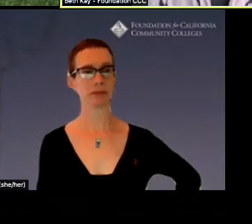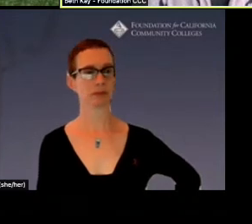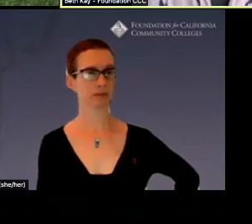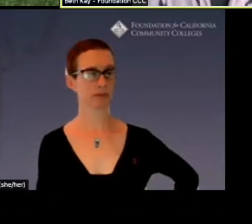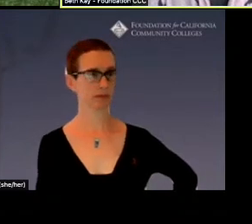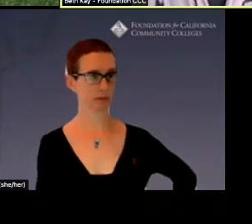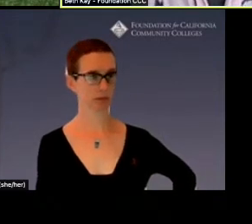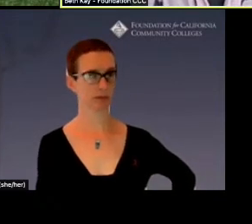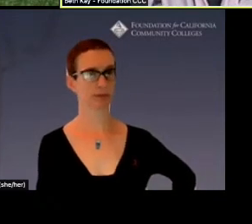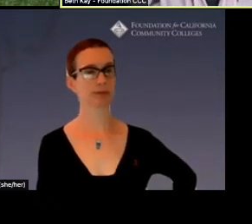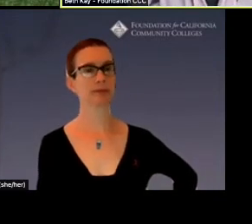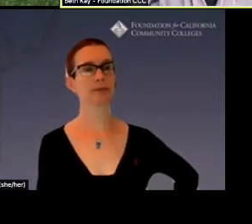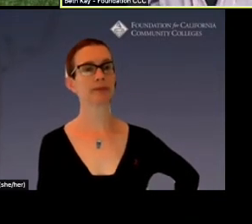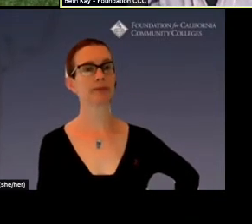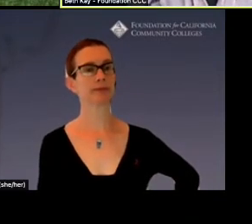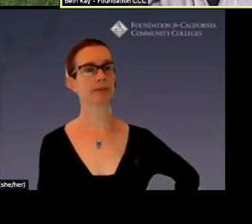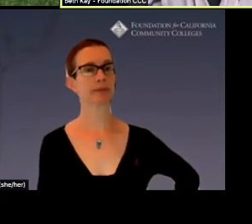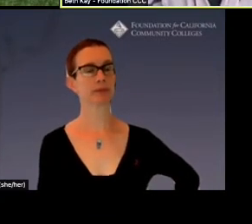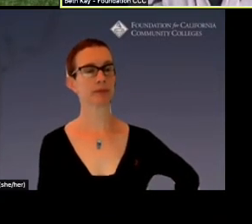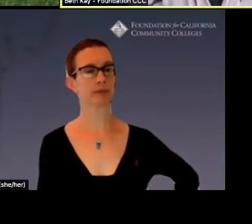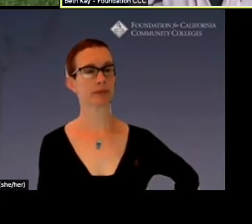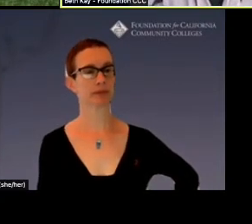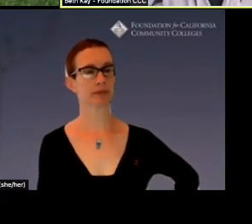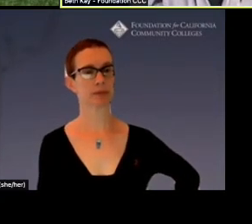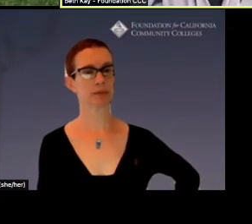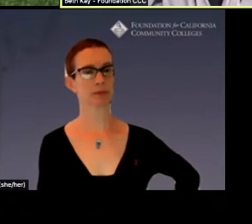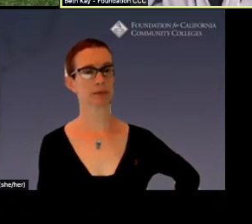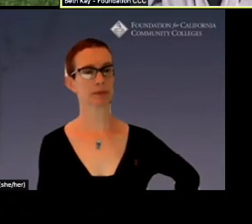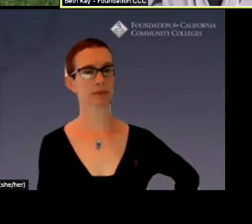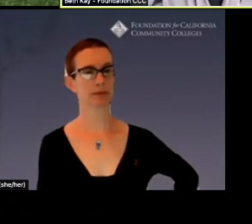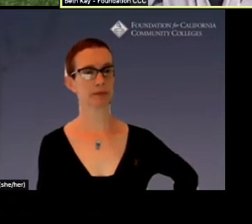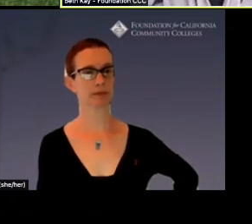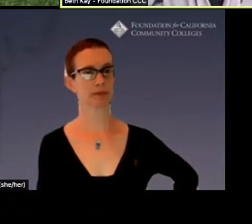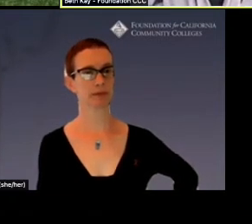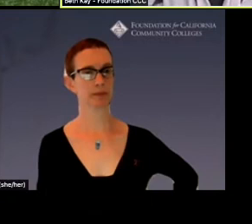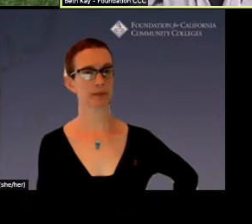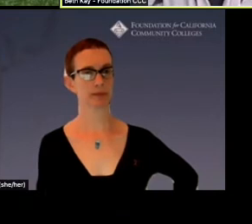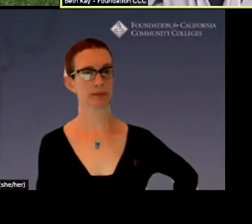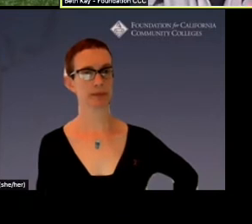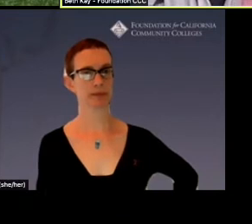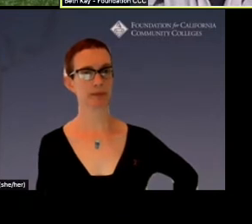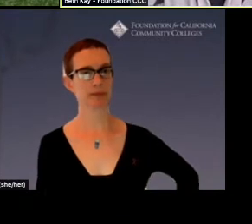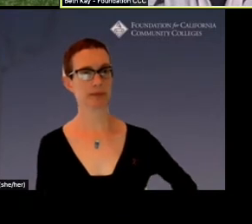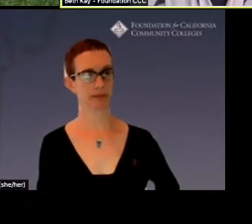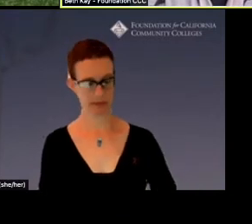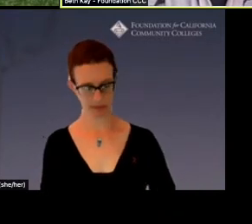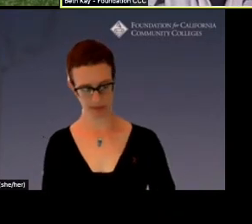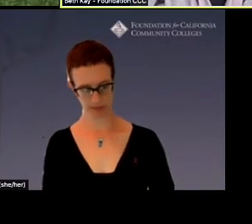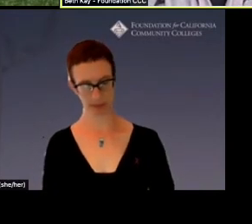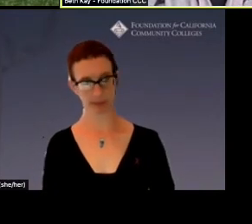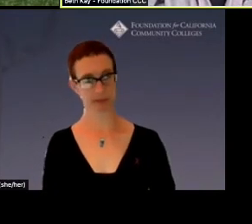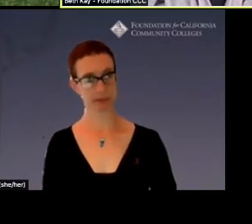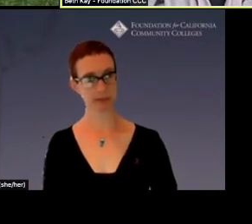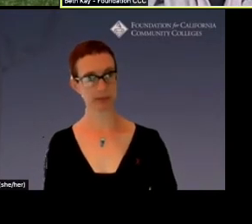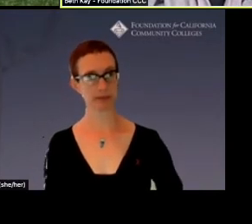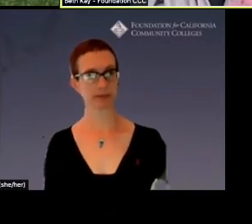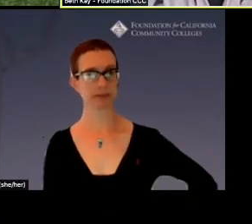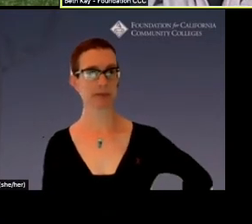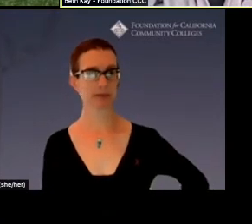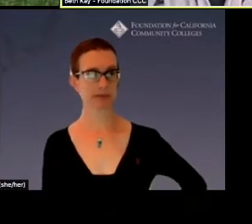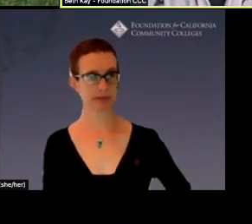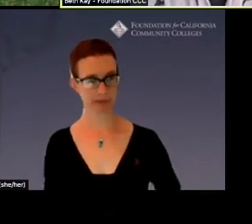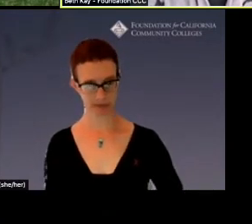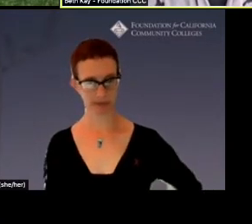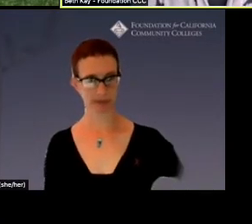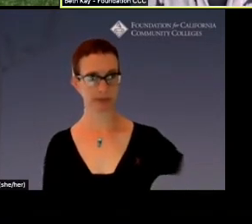Yeah, I think this next question is about those data elements. How many students do you expect each of the pathways to impact? At minimum, we